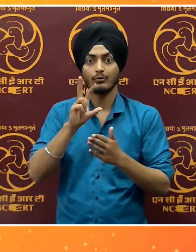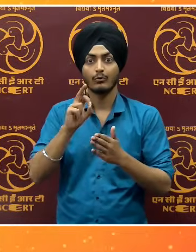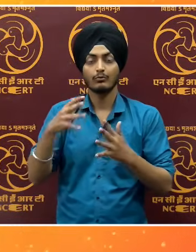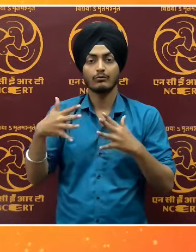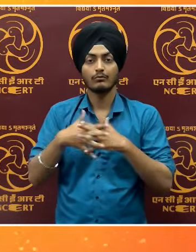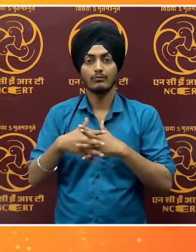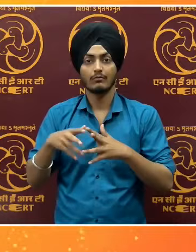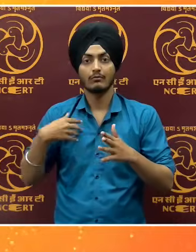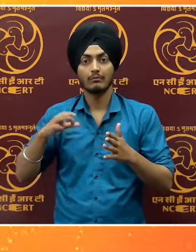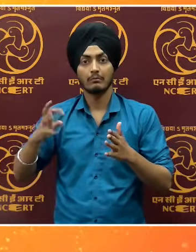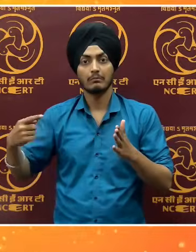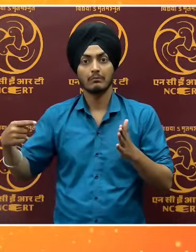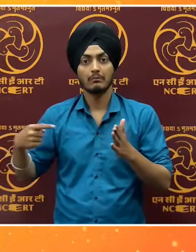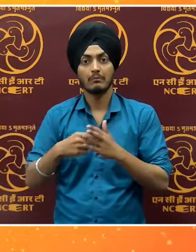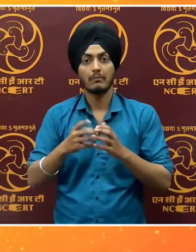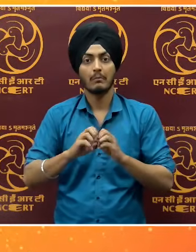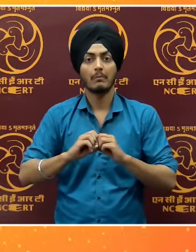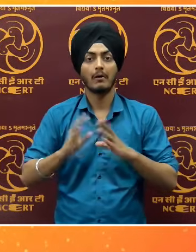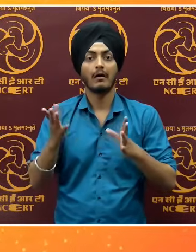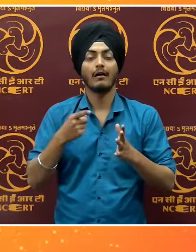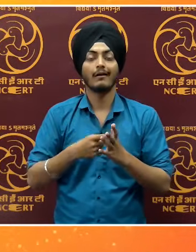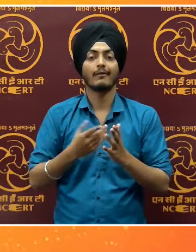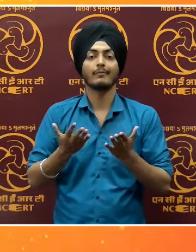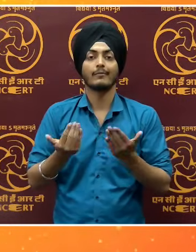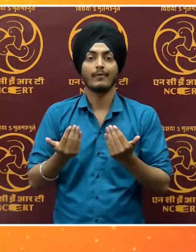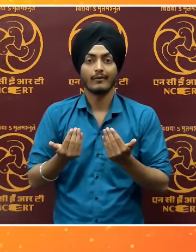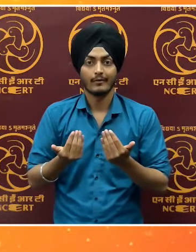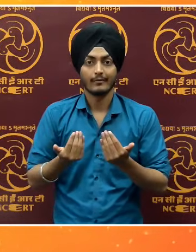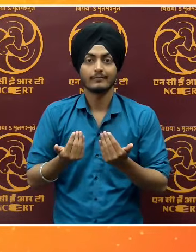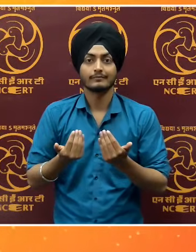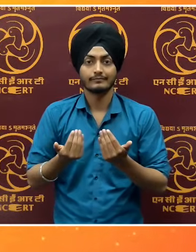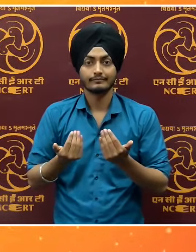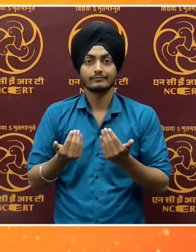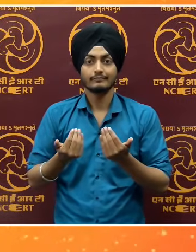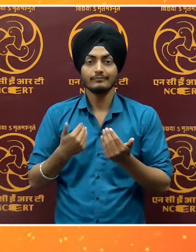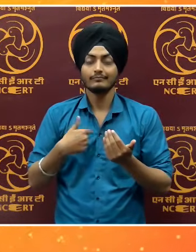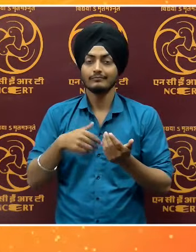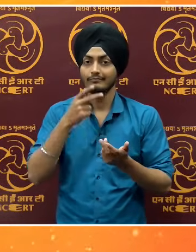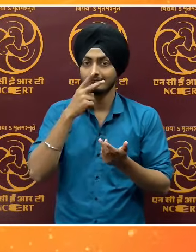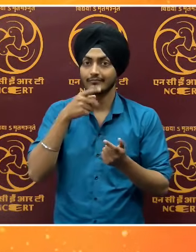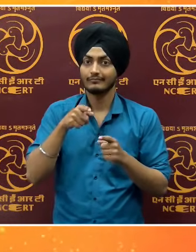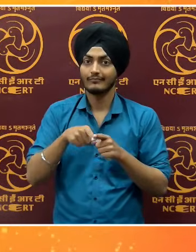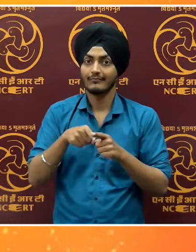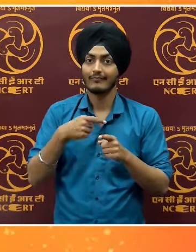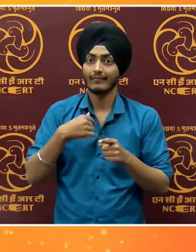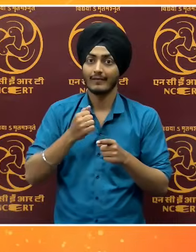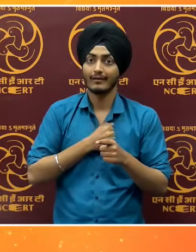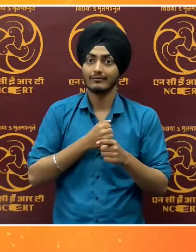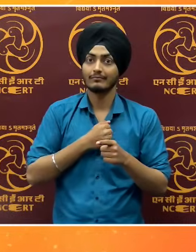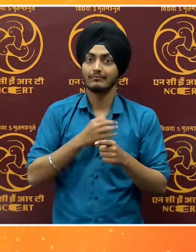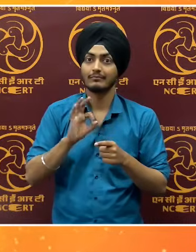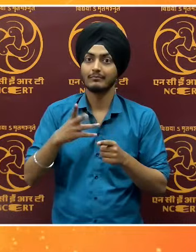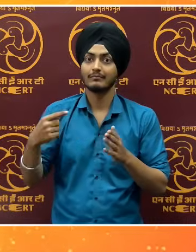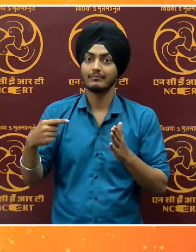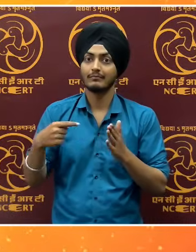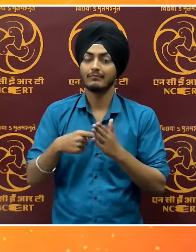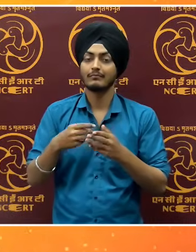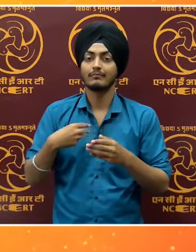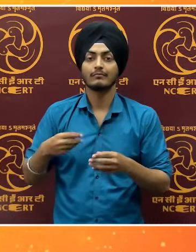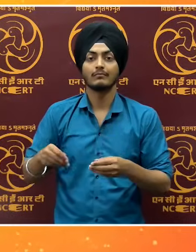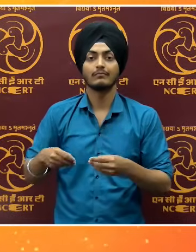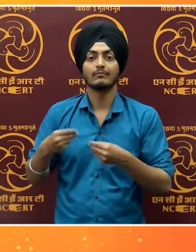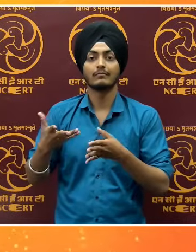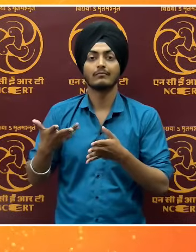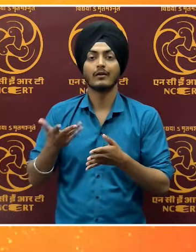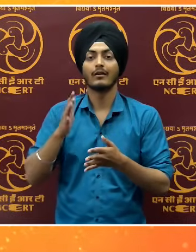here, the bulb will burn. So instead of giving the whole voltage, now we are giving